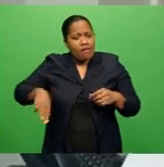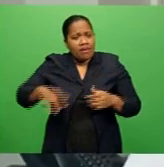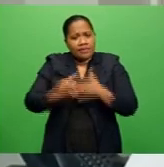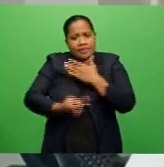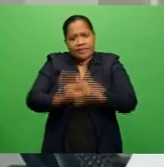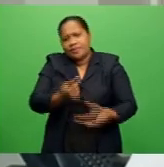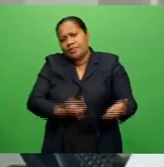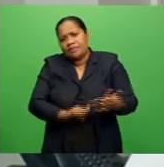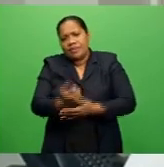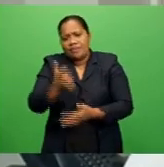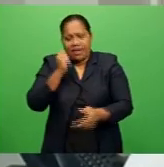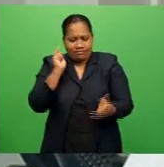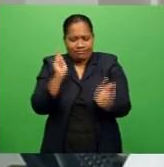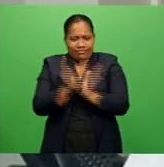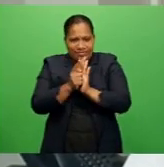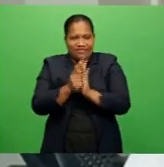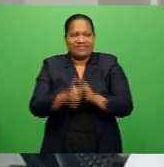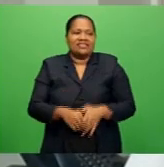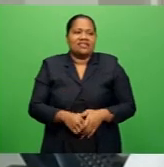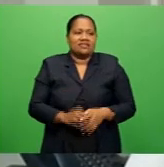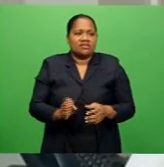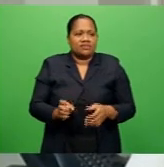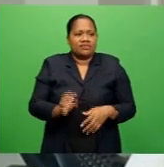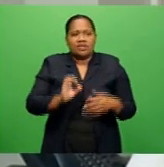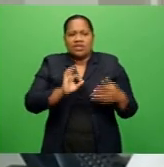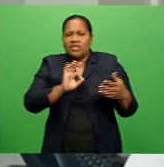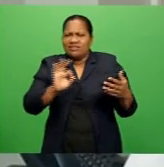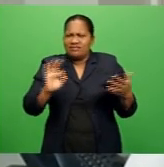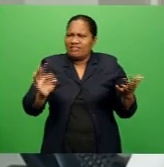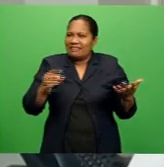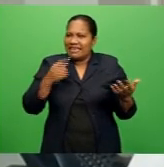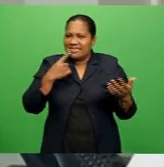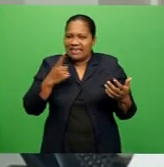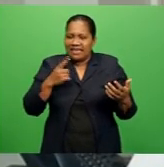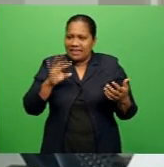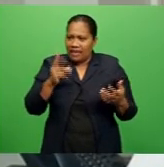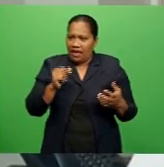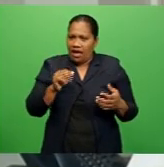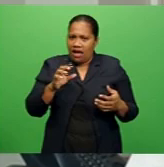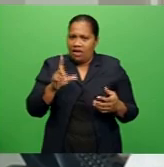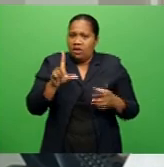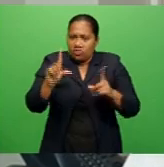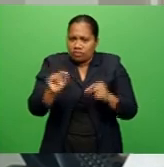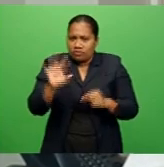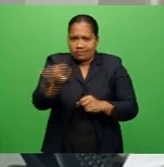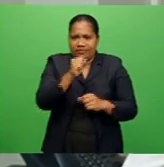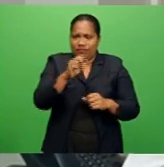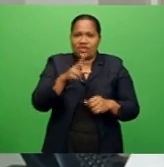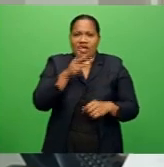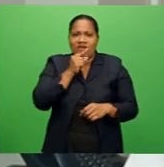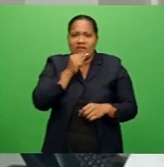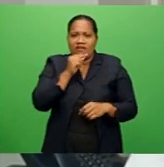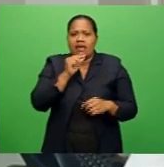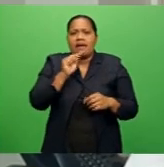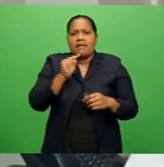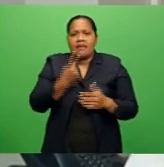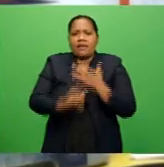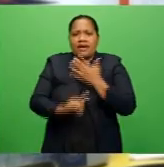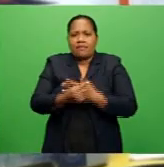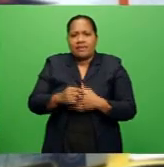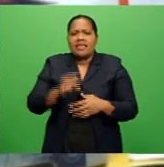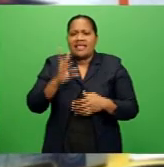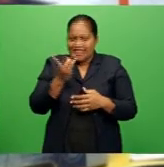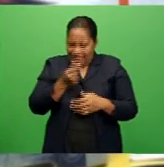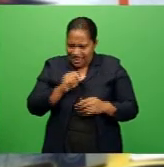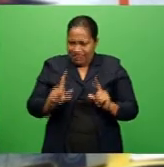quickly, but that's not to say they did not take advantage of these concessionary loans. They took advantage of it.